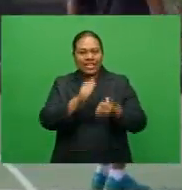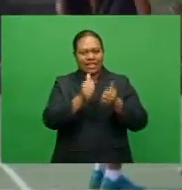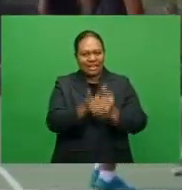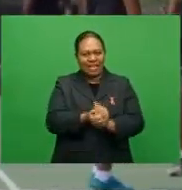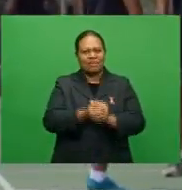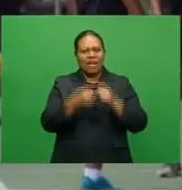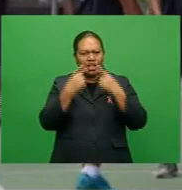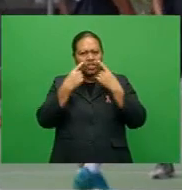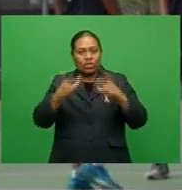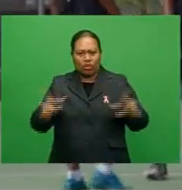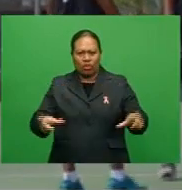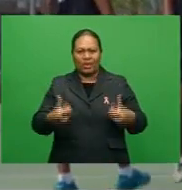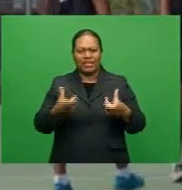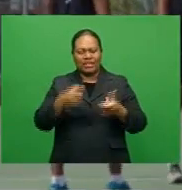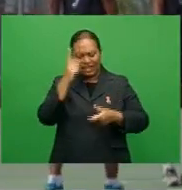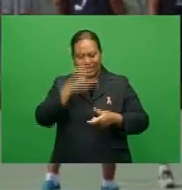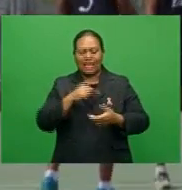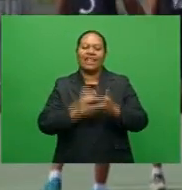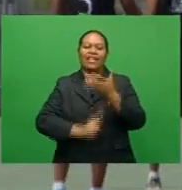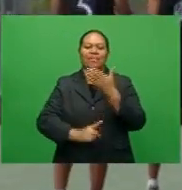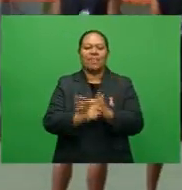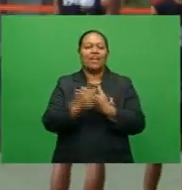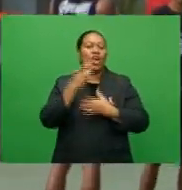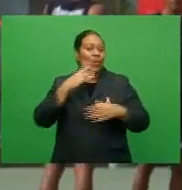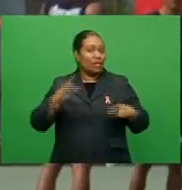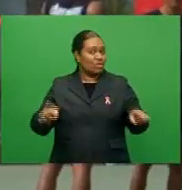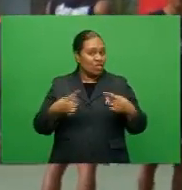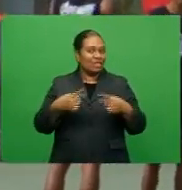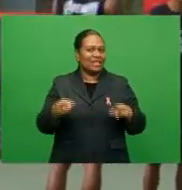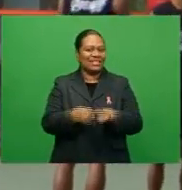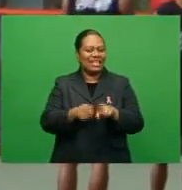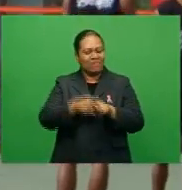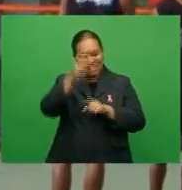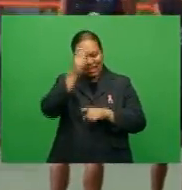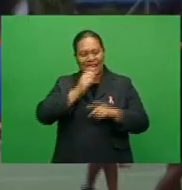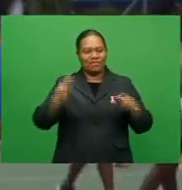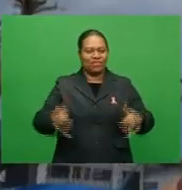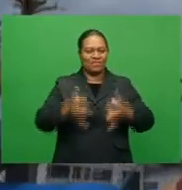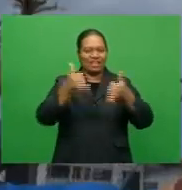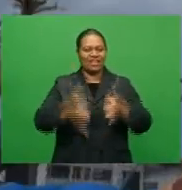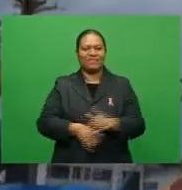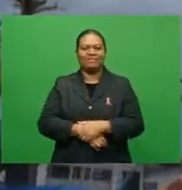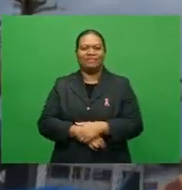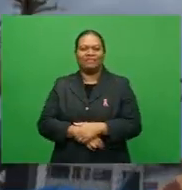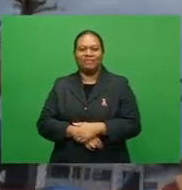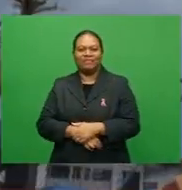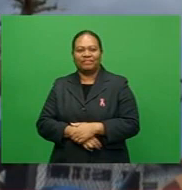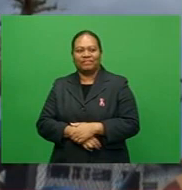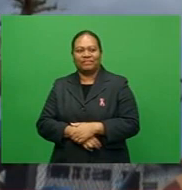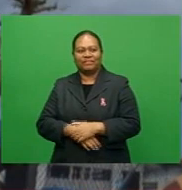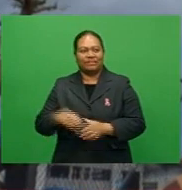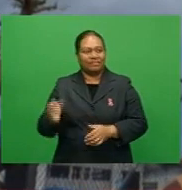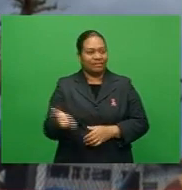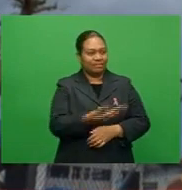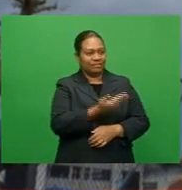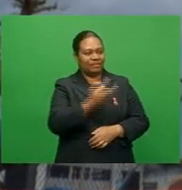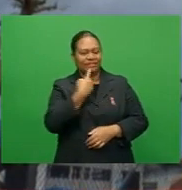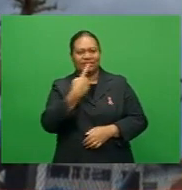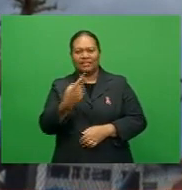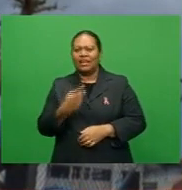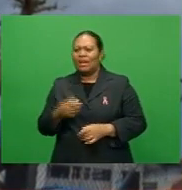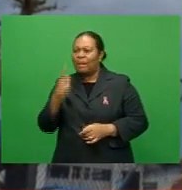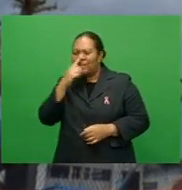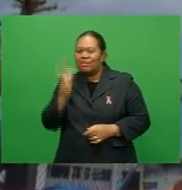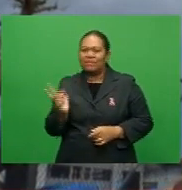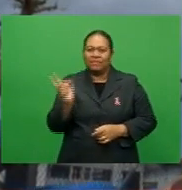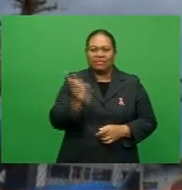how intense competition can be when it comes to tournaments like the club championship. Every assessor that comes out today, it just brings in